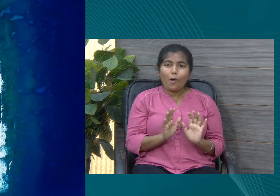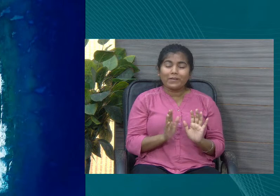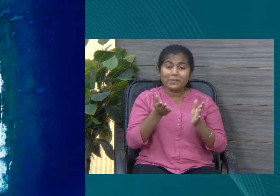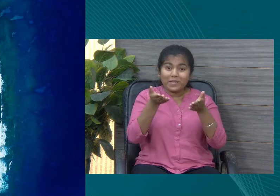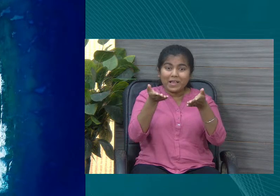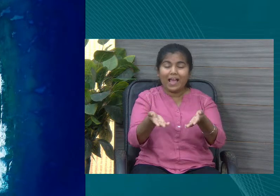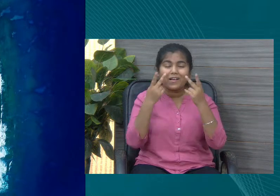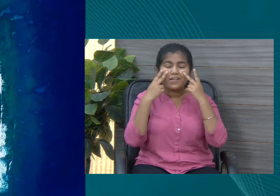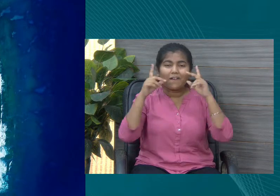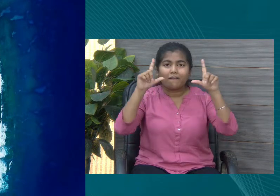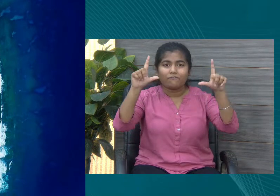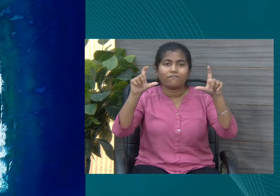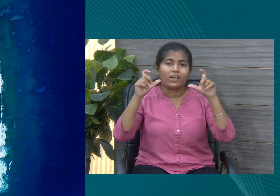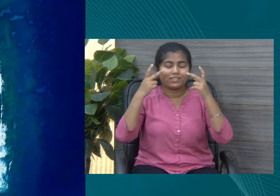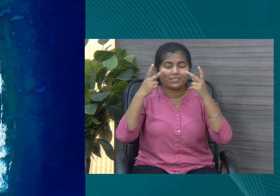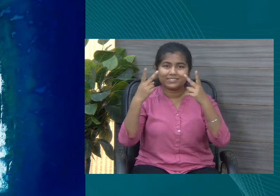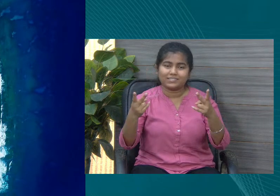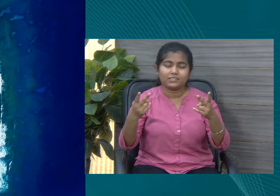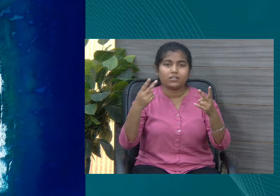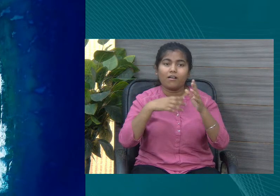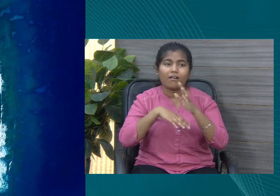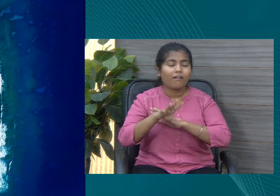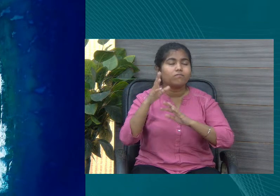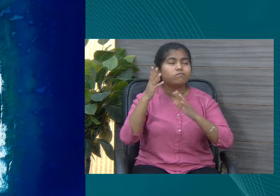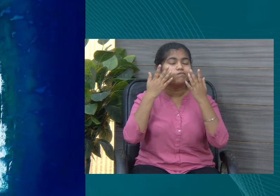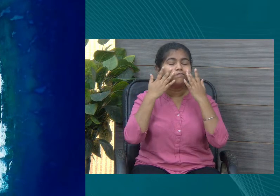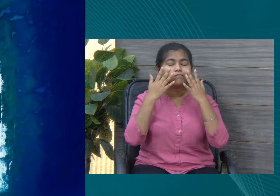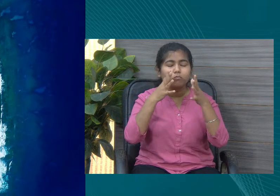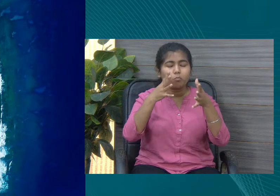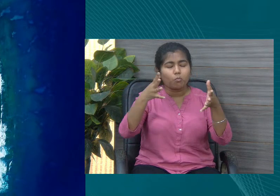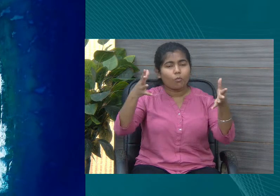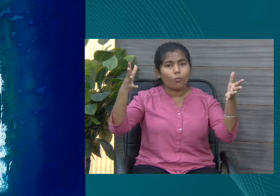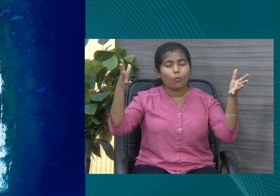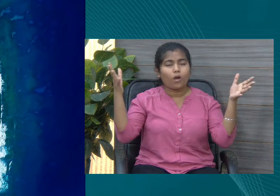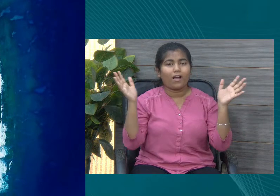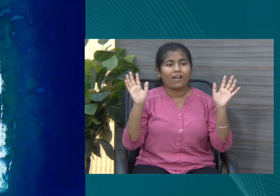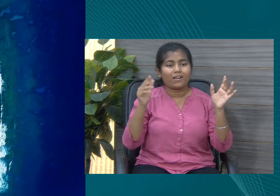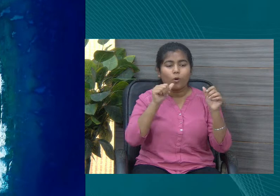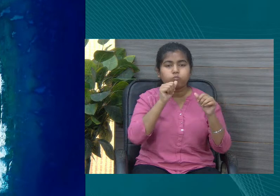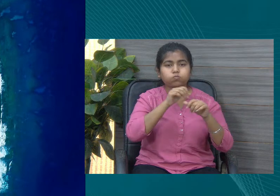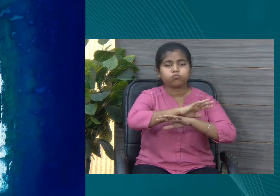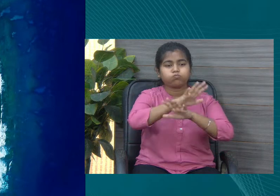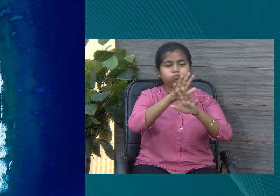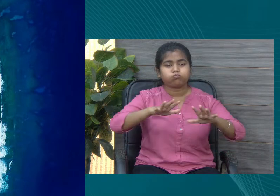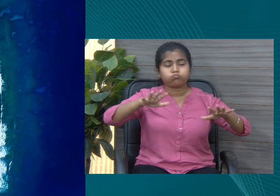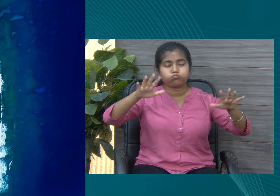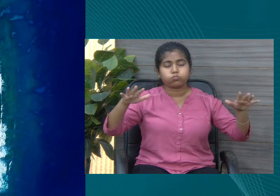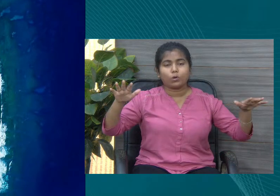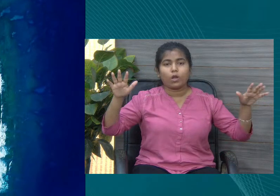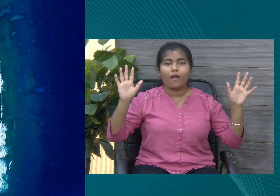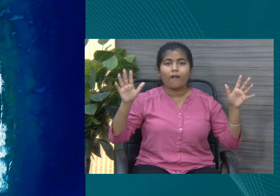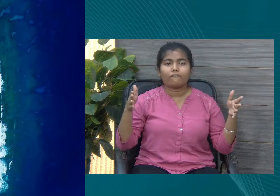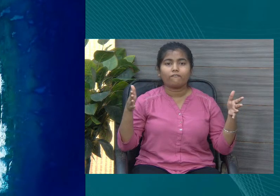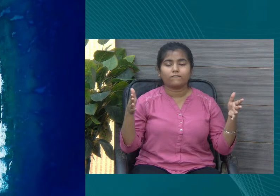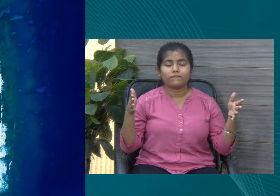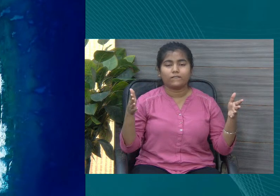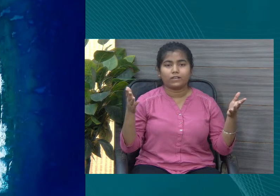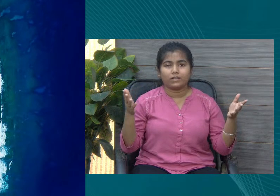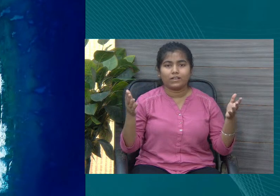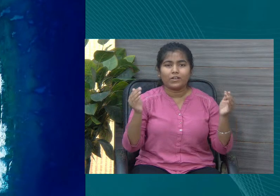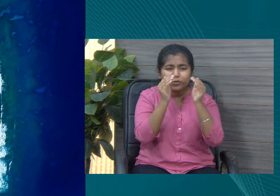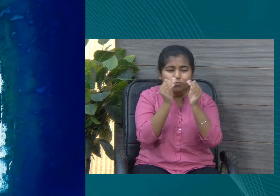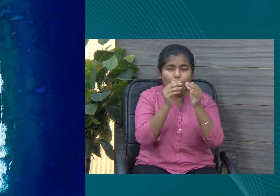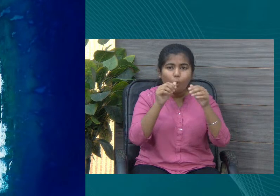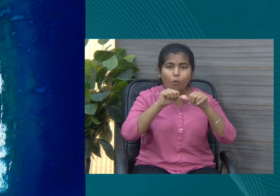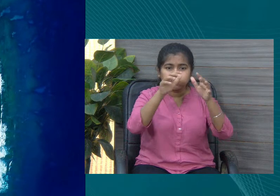and now in the picture over there we can see the vast sea and how small the island is looking.